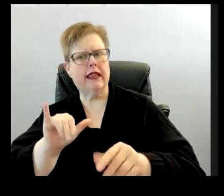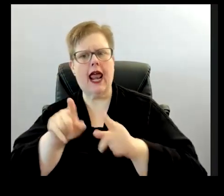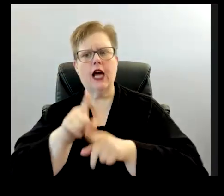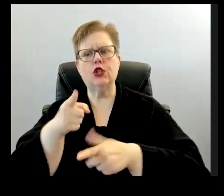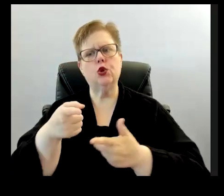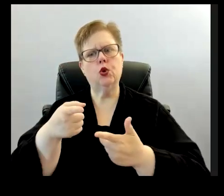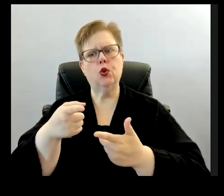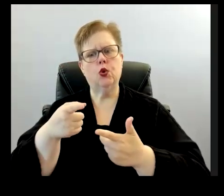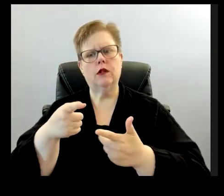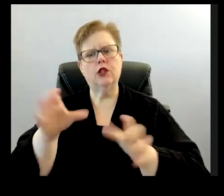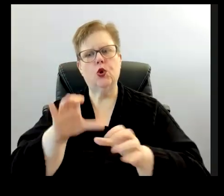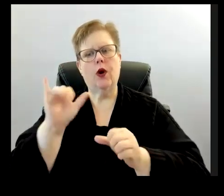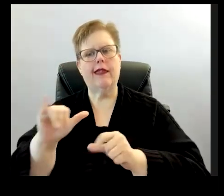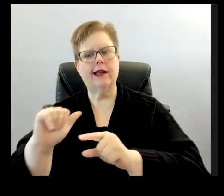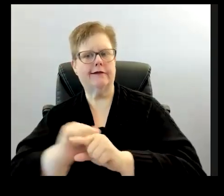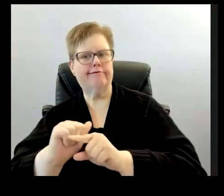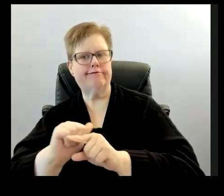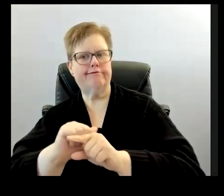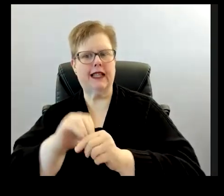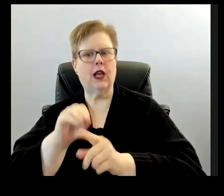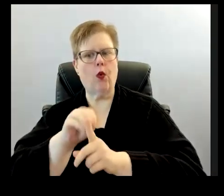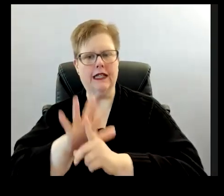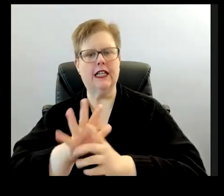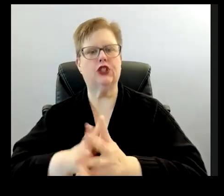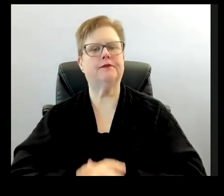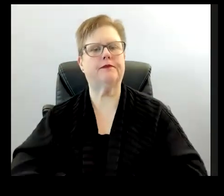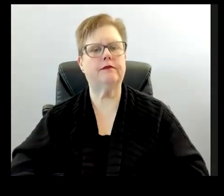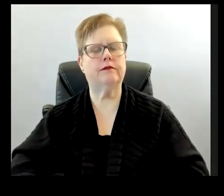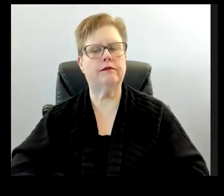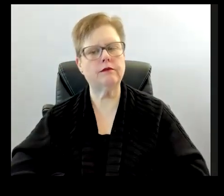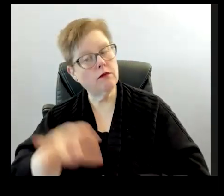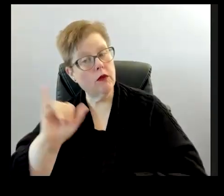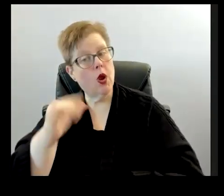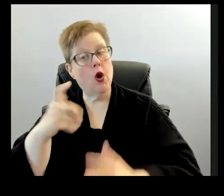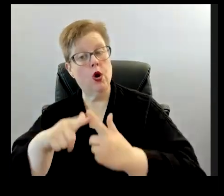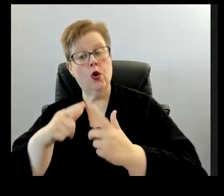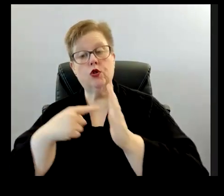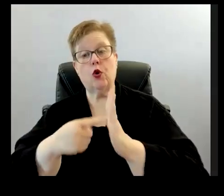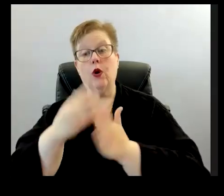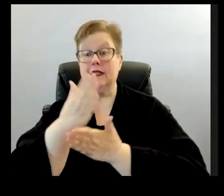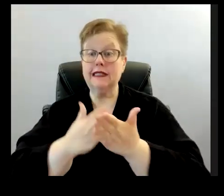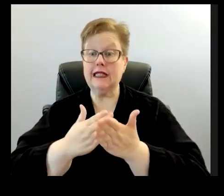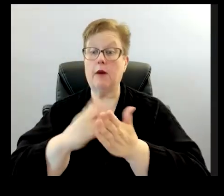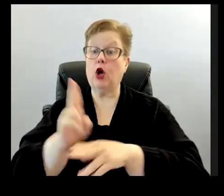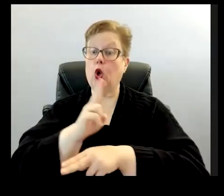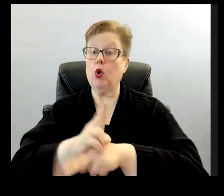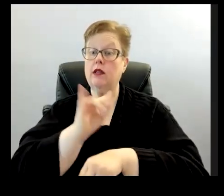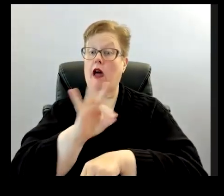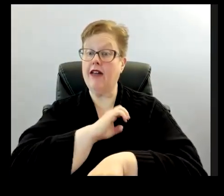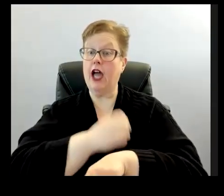this exercise in orientation. I also want to highlight that some uses of energy are more sustainable than